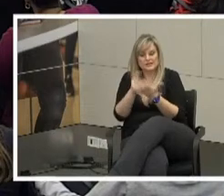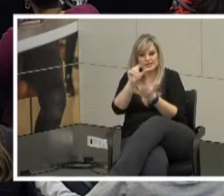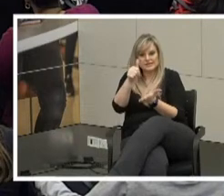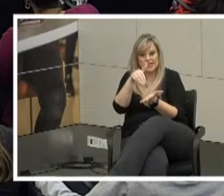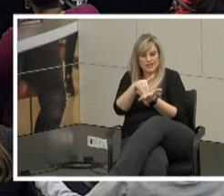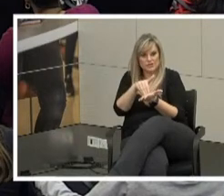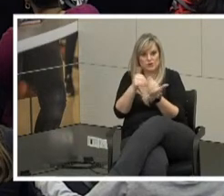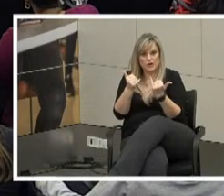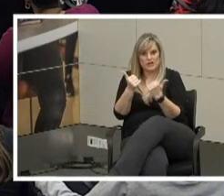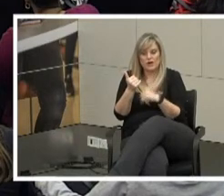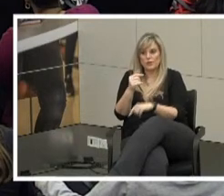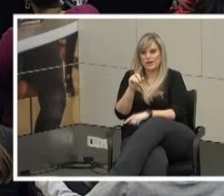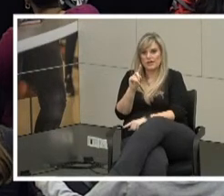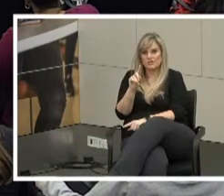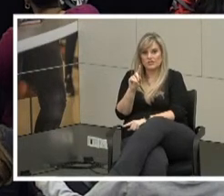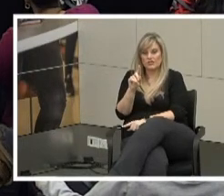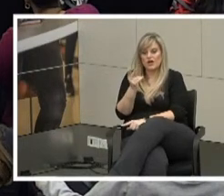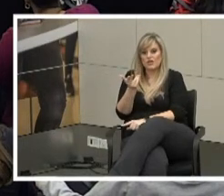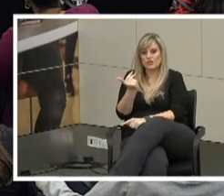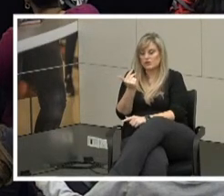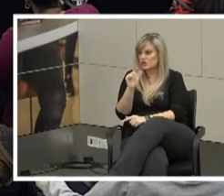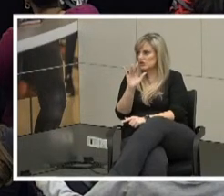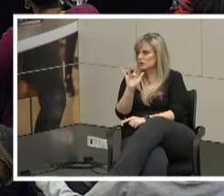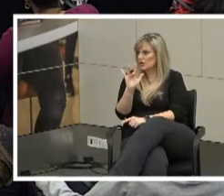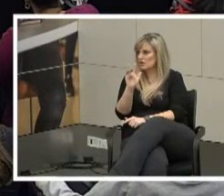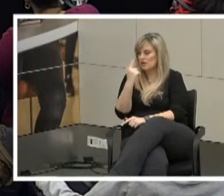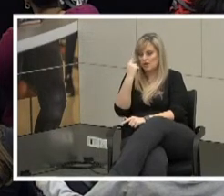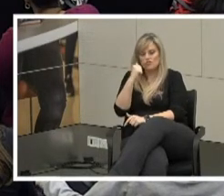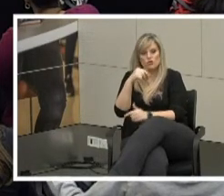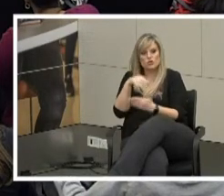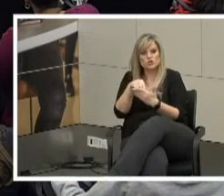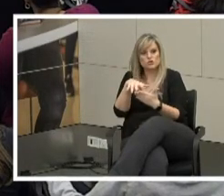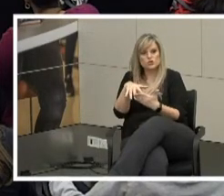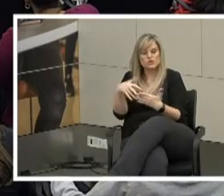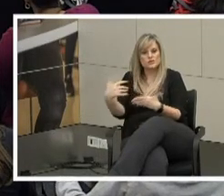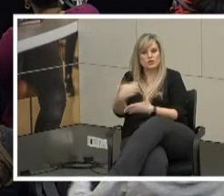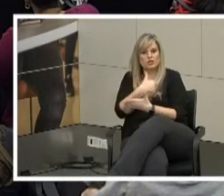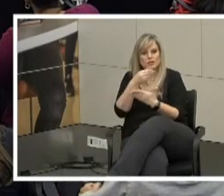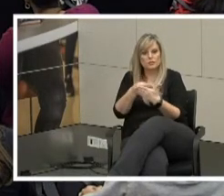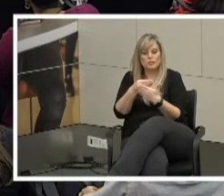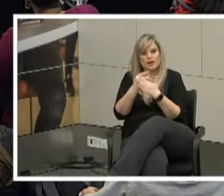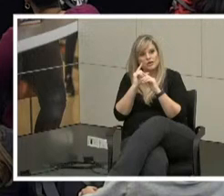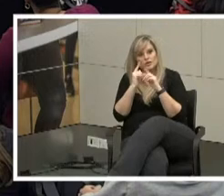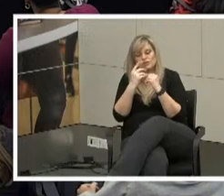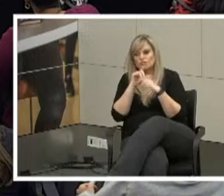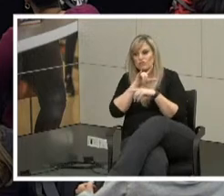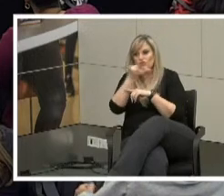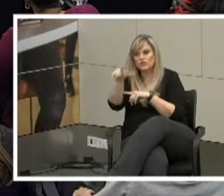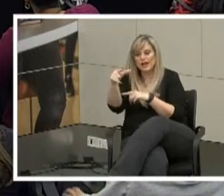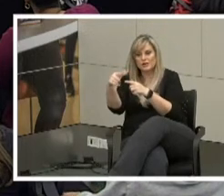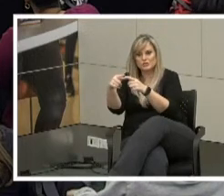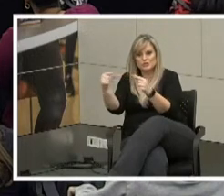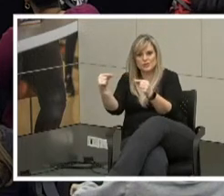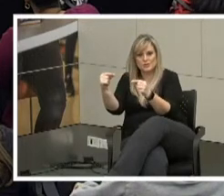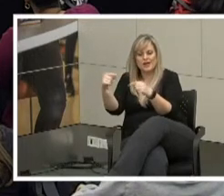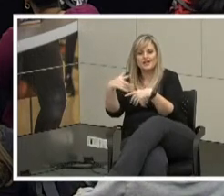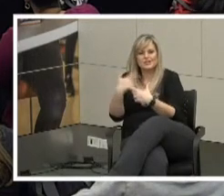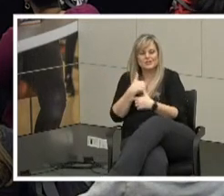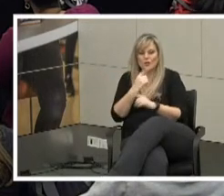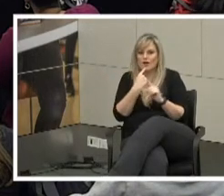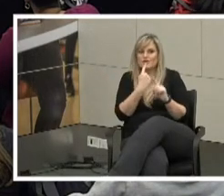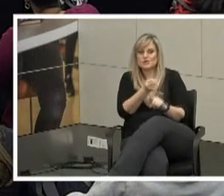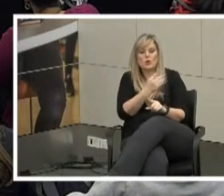1325 to lugage for the students to go to Japan and to Washington DC that's called collaboration I told my